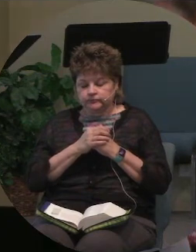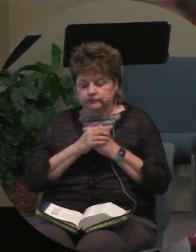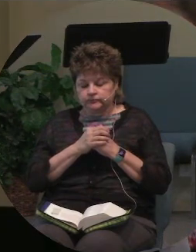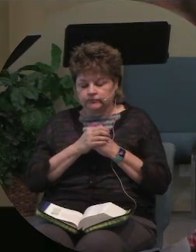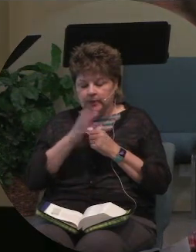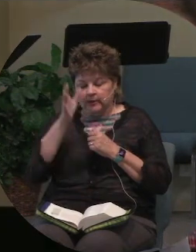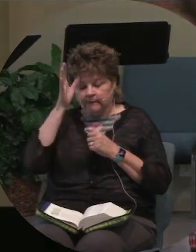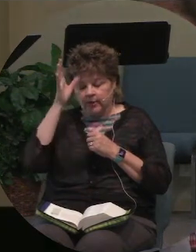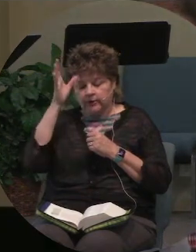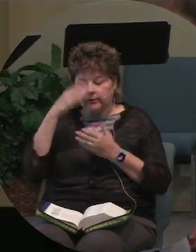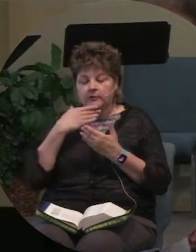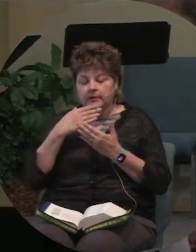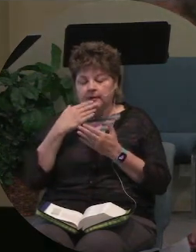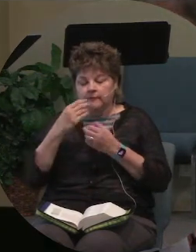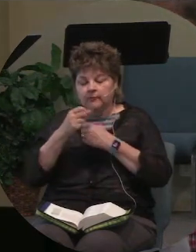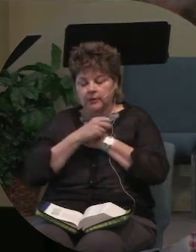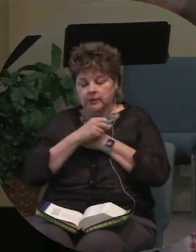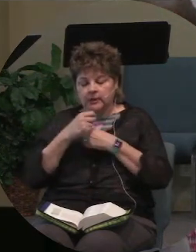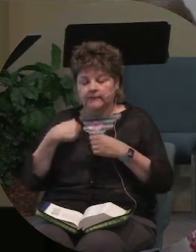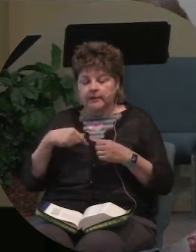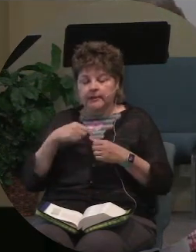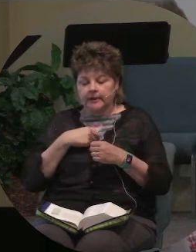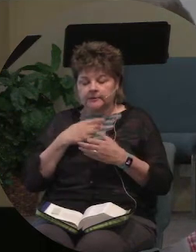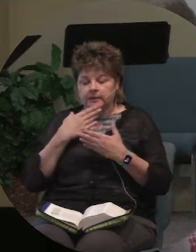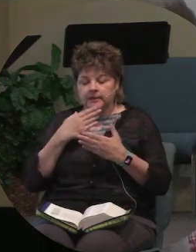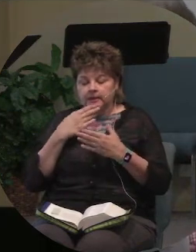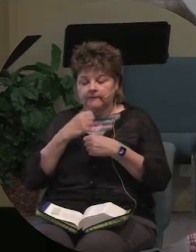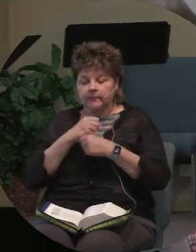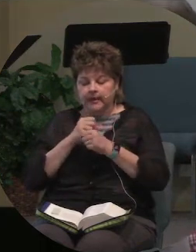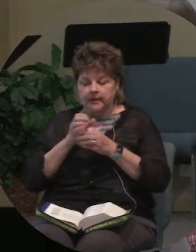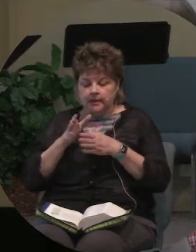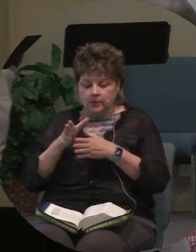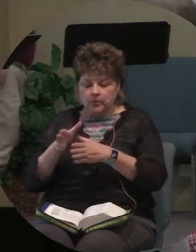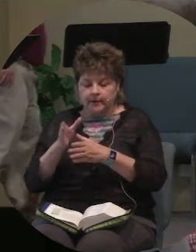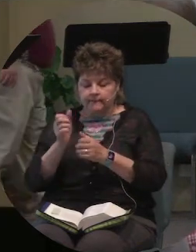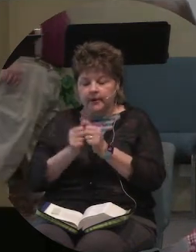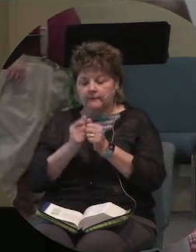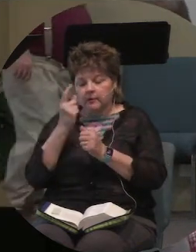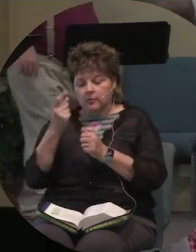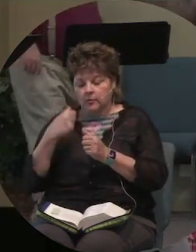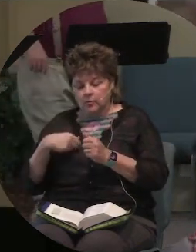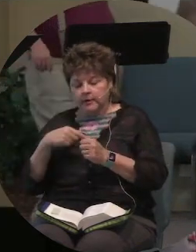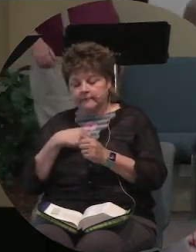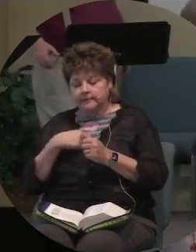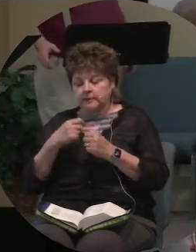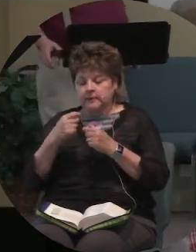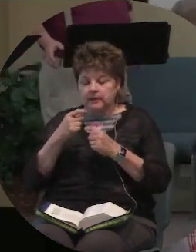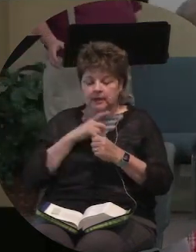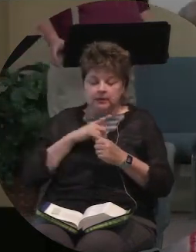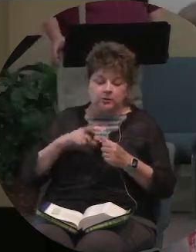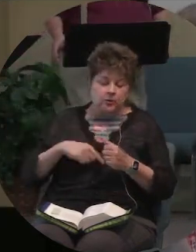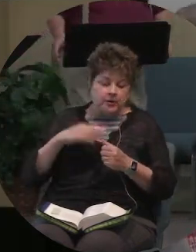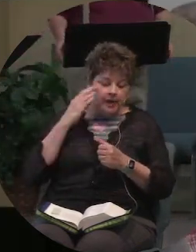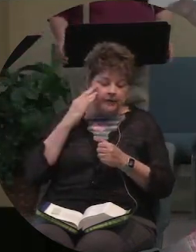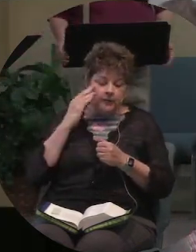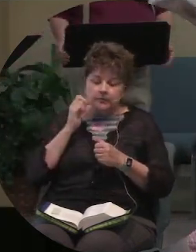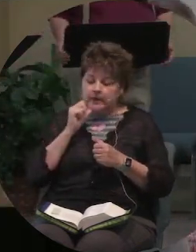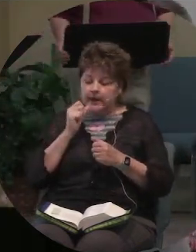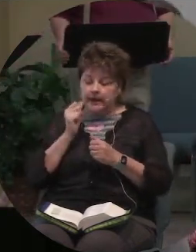Father, thank you for loving us. Thank you for making a way for each and every one of us. And Lord, I know not everyone here is a believer.